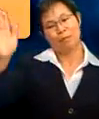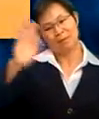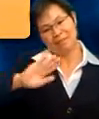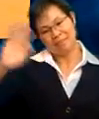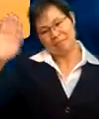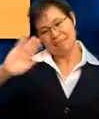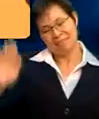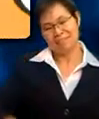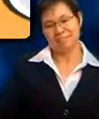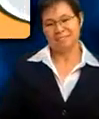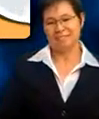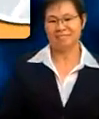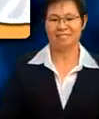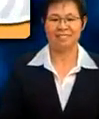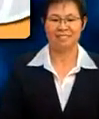Goodbye.